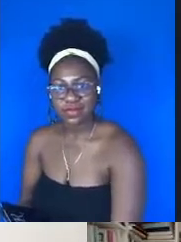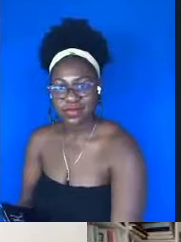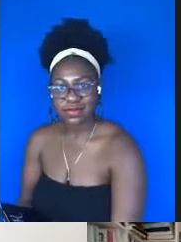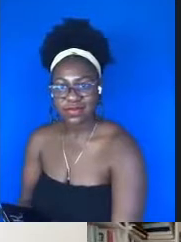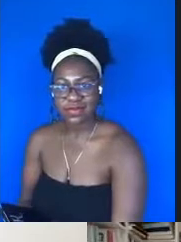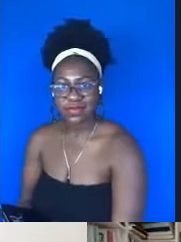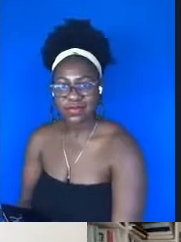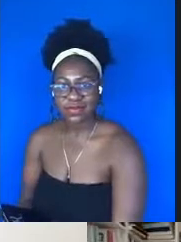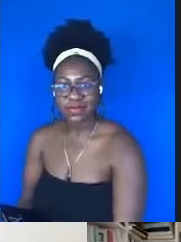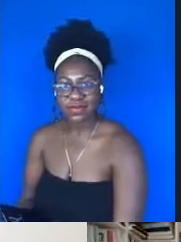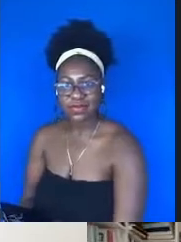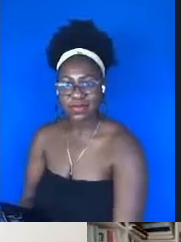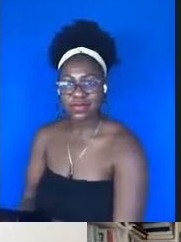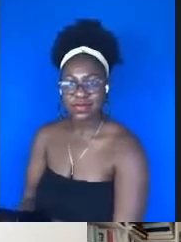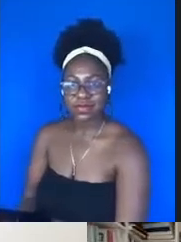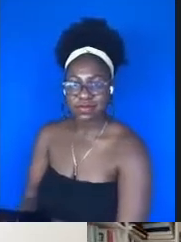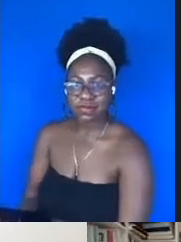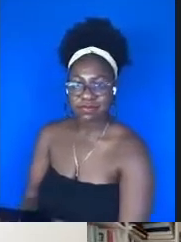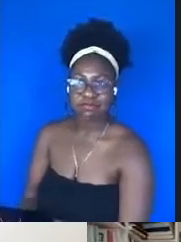brought